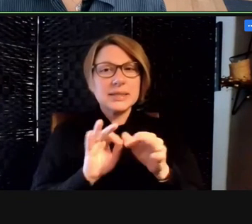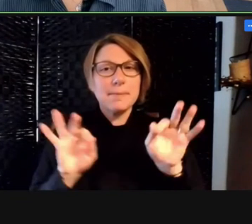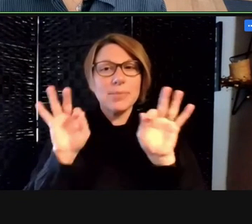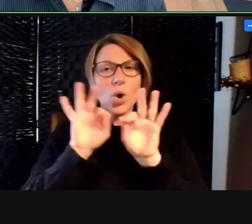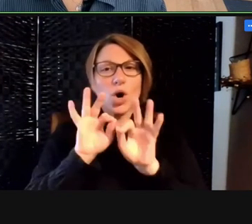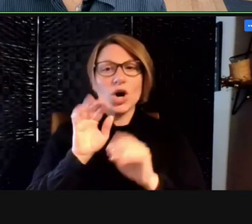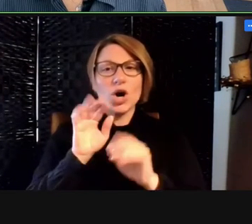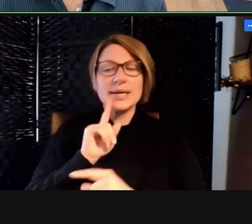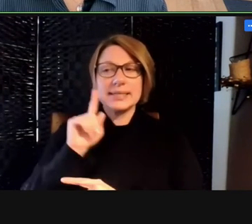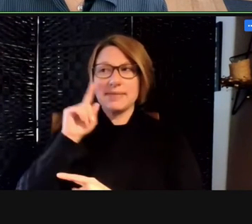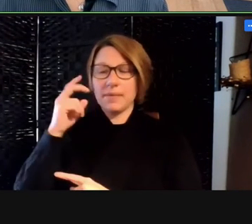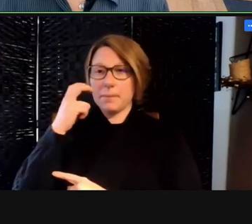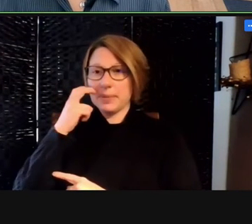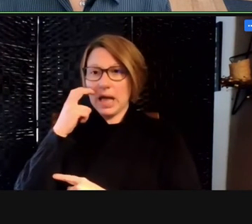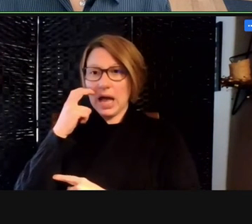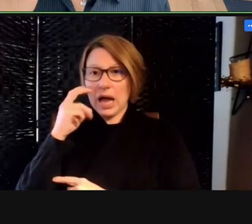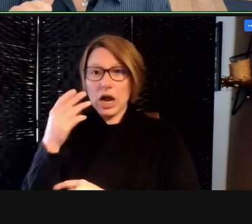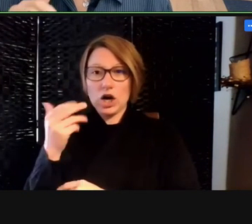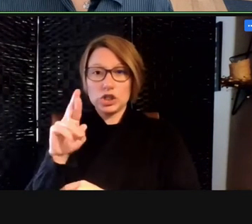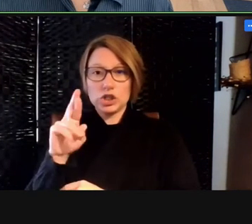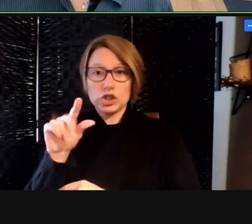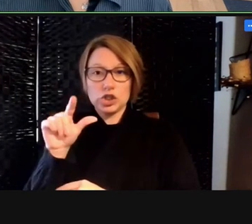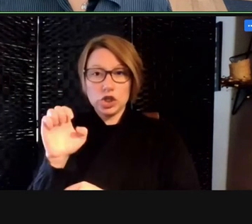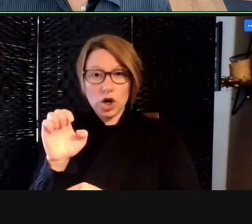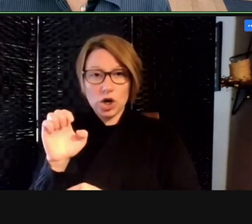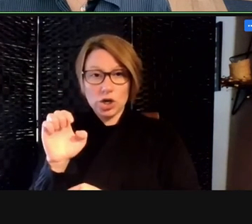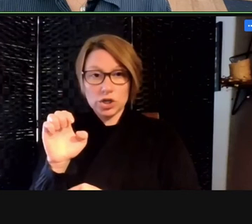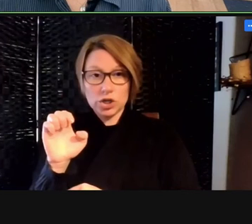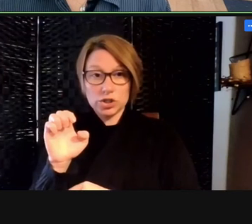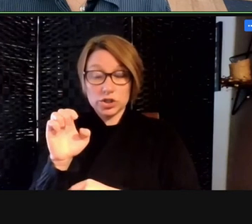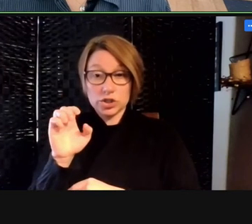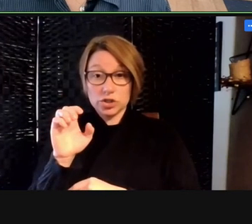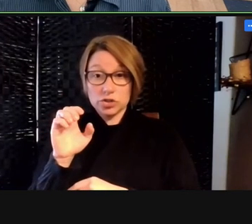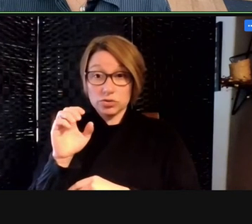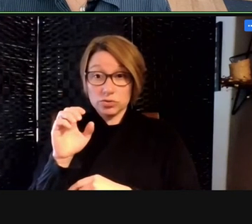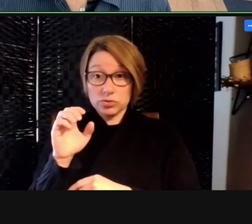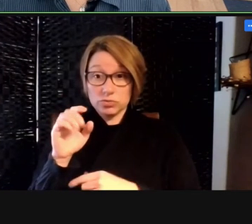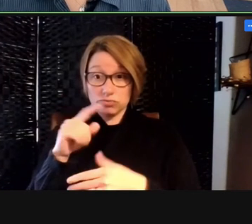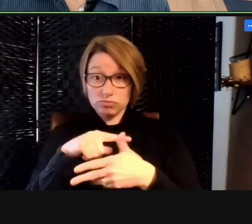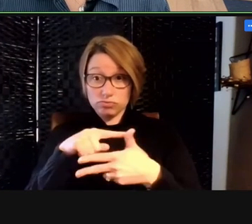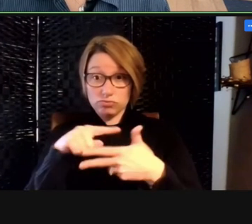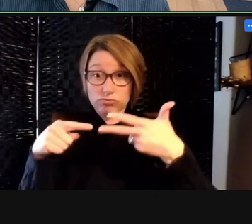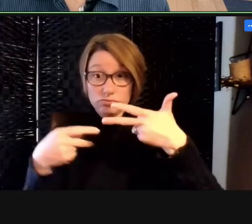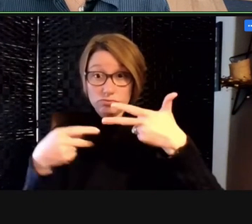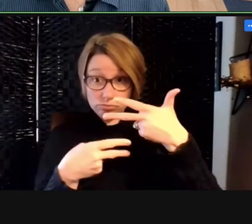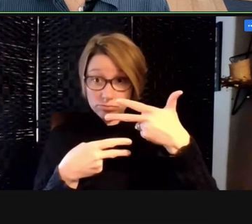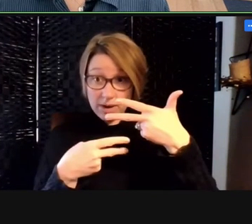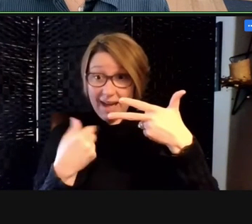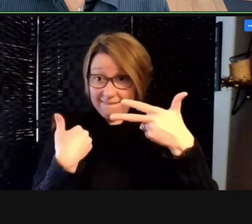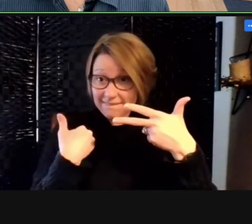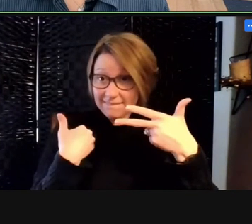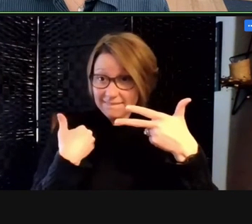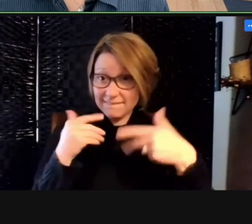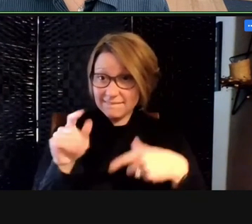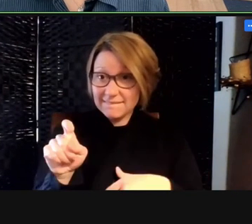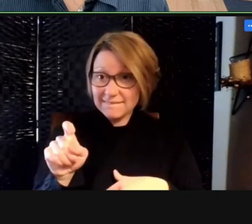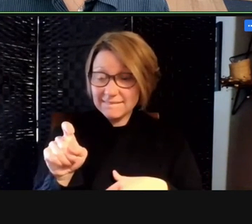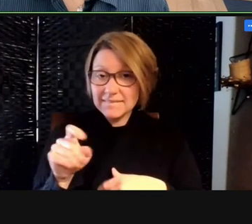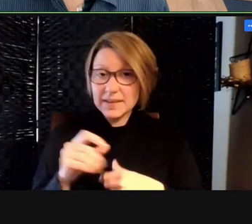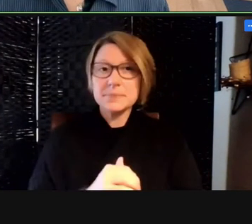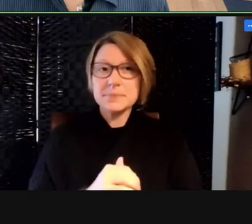blindness and charge syndrome is, do they meet these criteria before there's that additional diagnosis of autism?